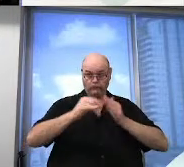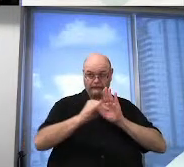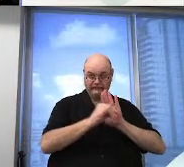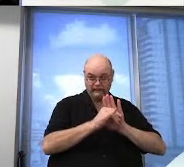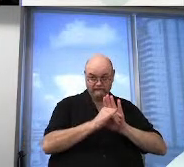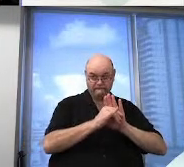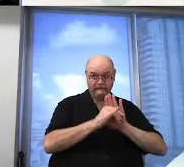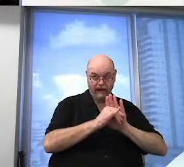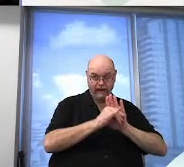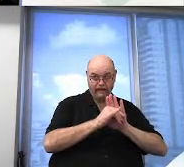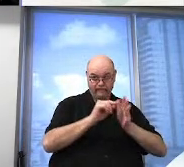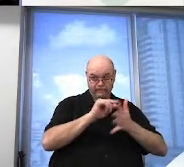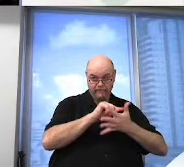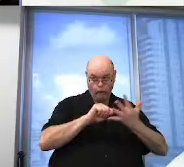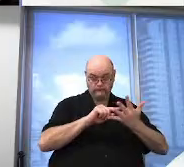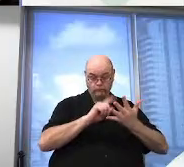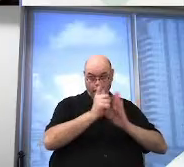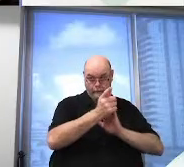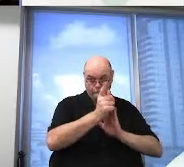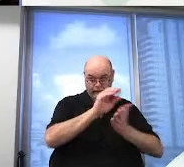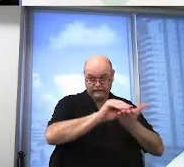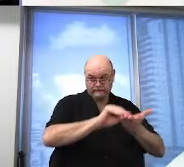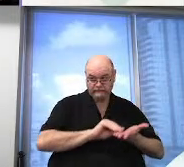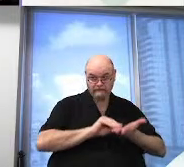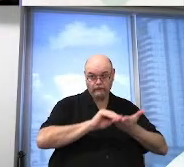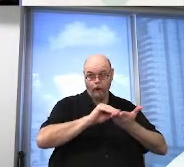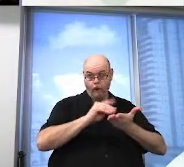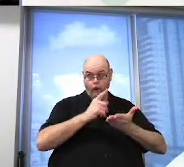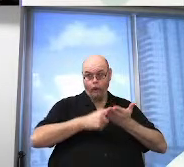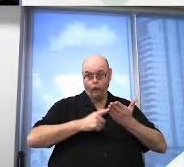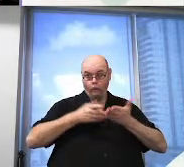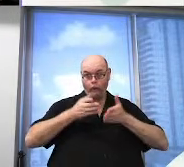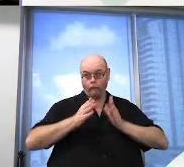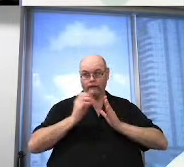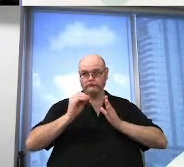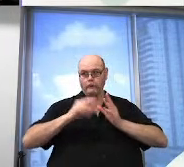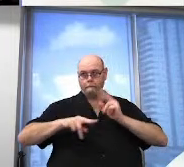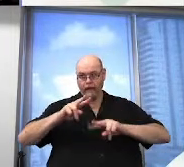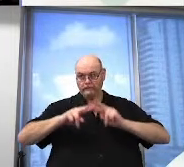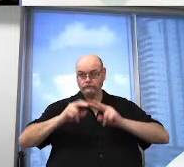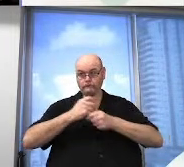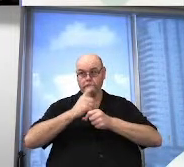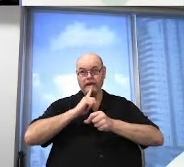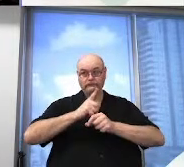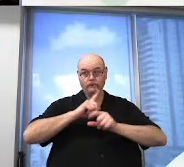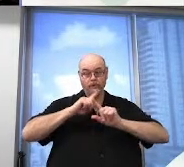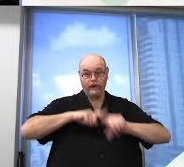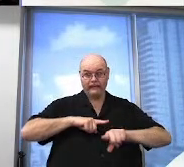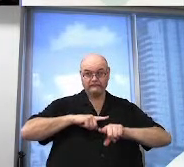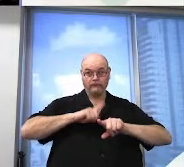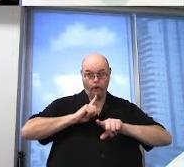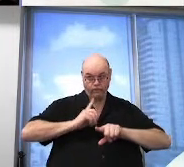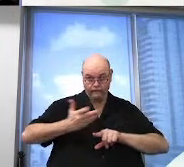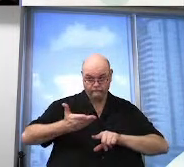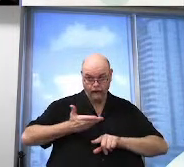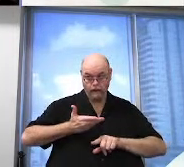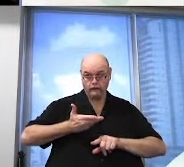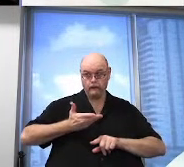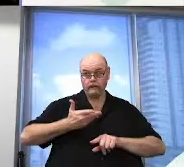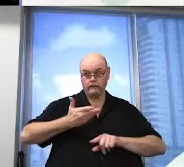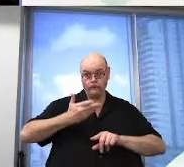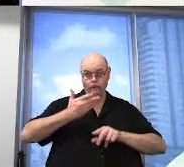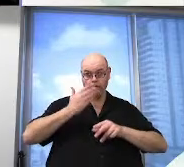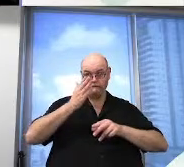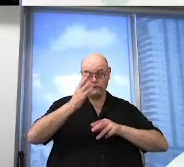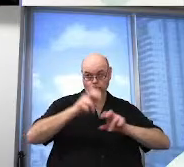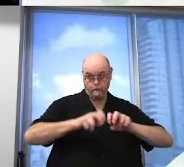procedure to identify those. I don't know if there's going to be a minute or what way so we can monitor and make sure that those questions are answered either in writing,